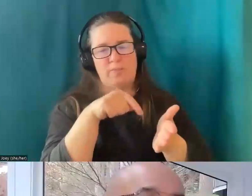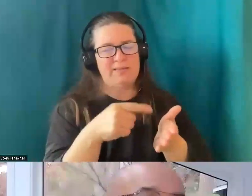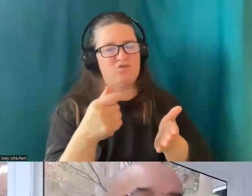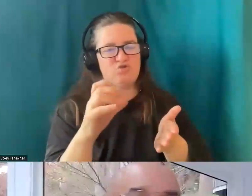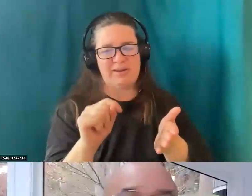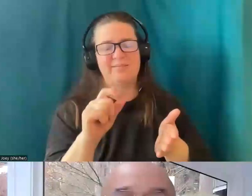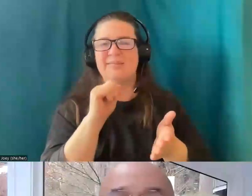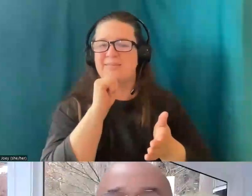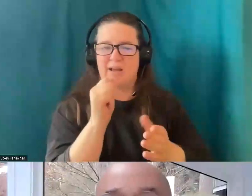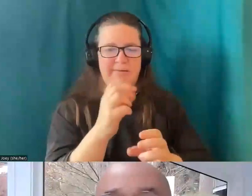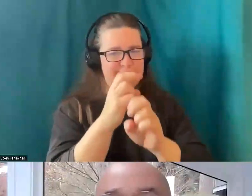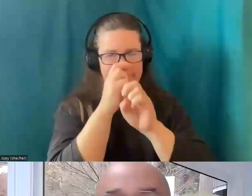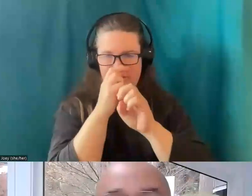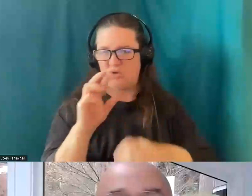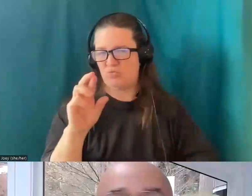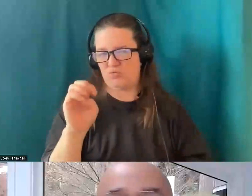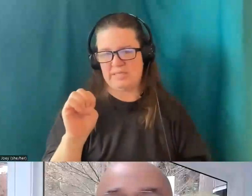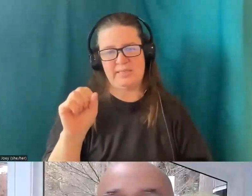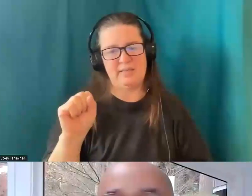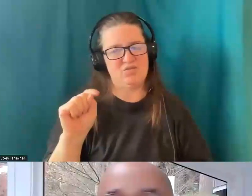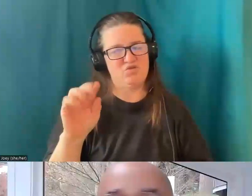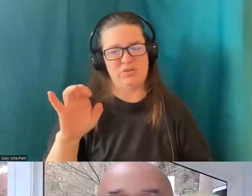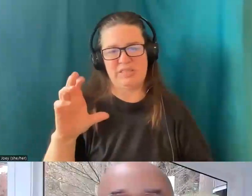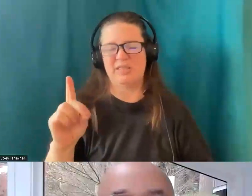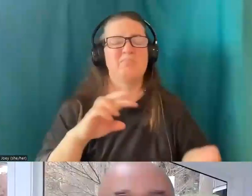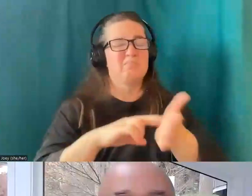use the grant dollars as they see fit.